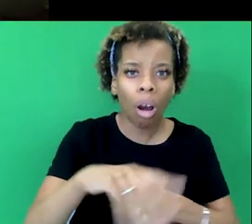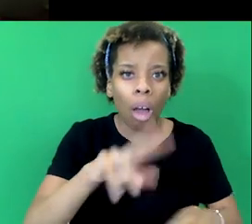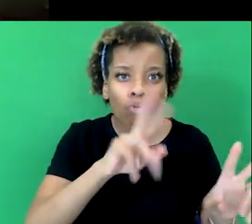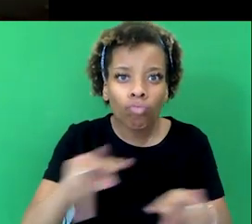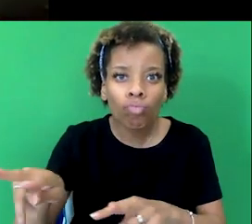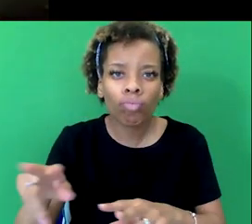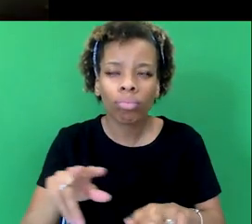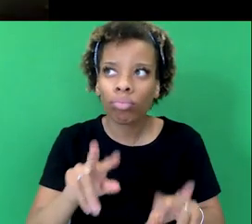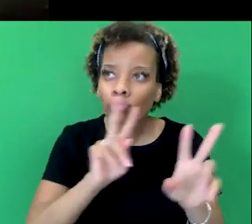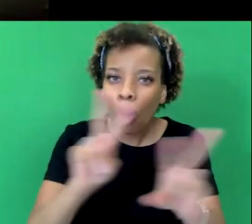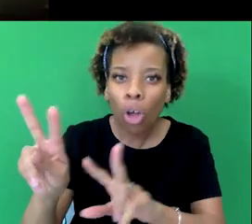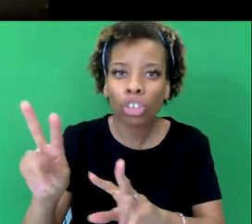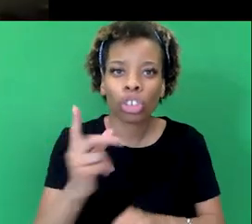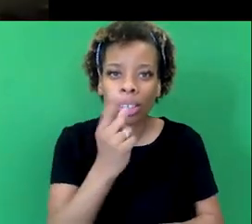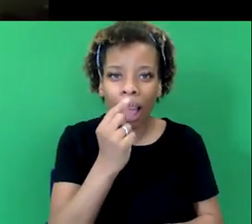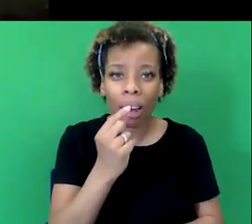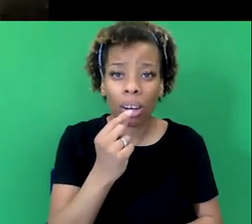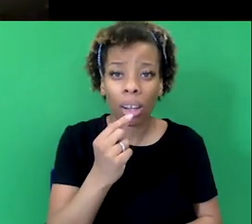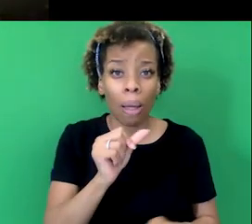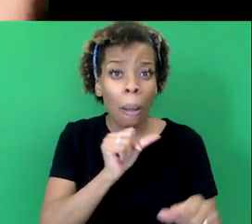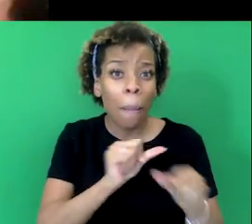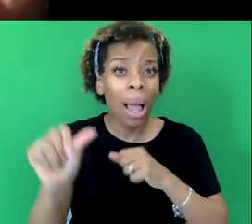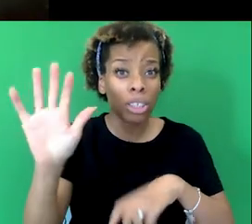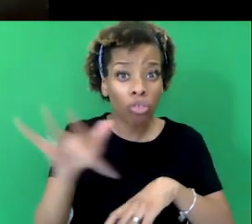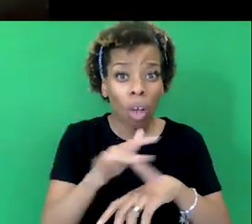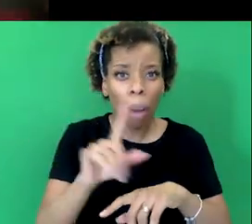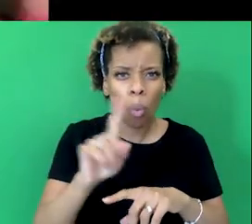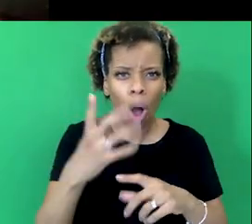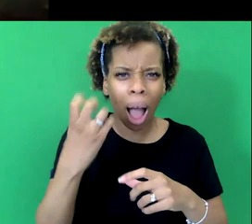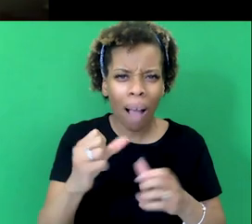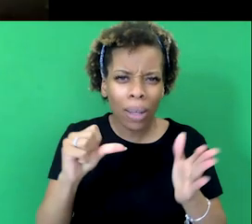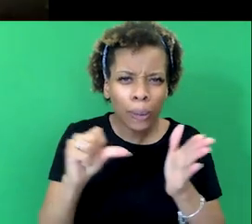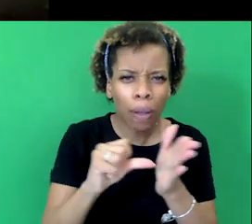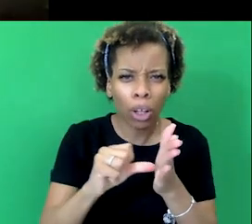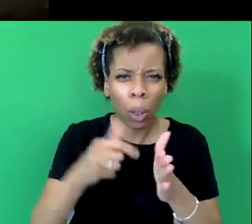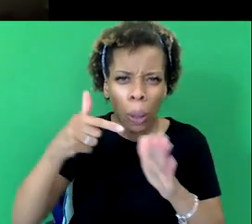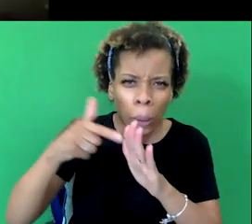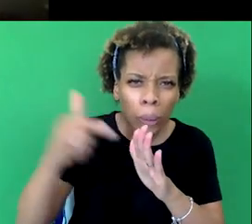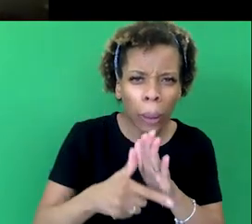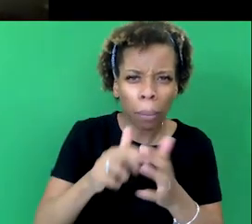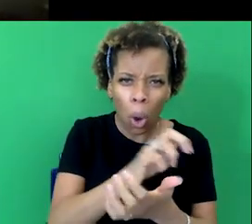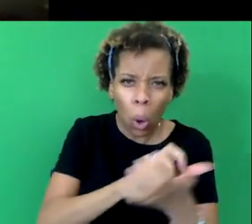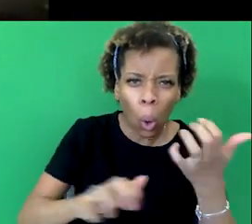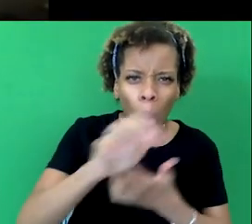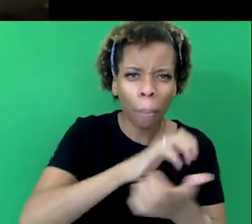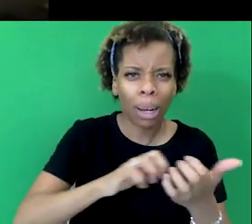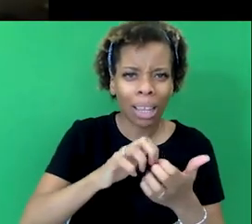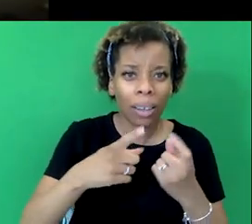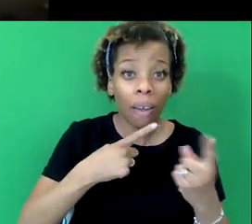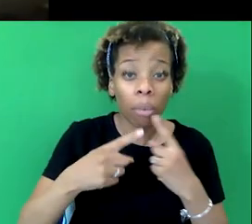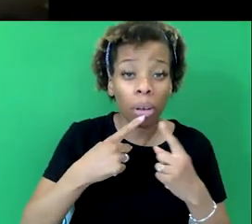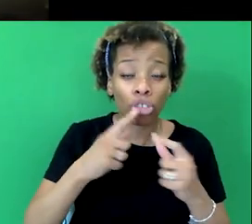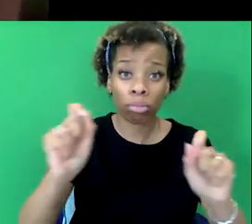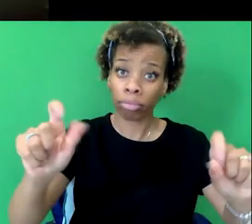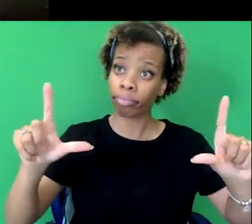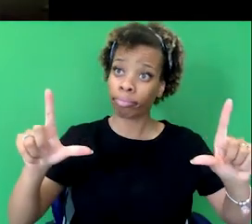drama does really difficult, interesting, deep stuff, but in a way that everybody can